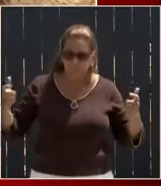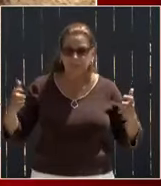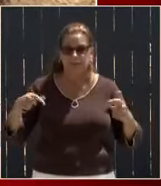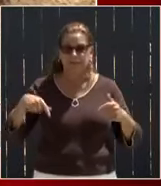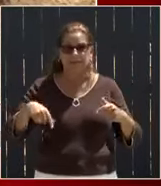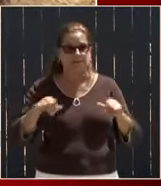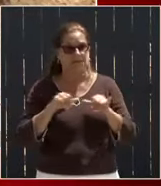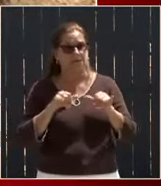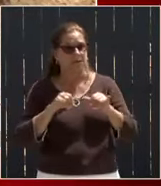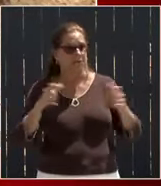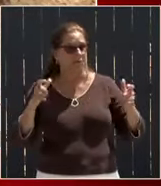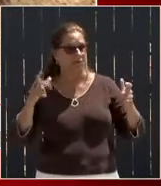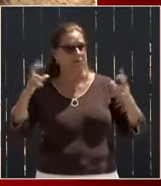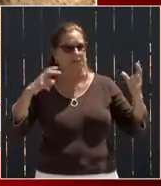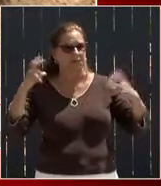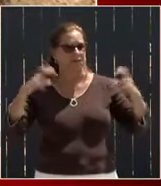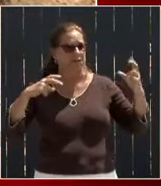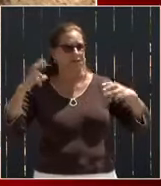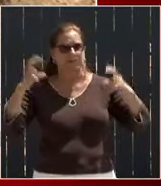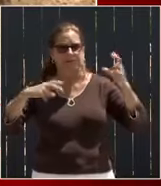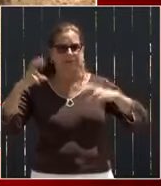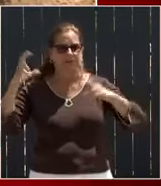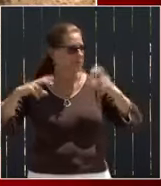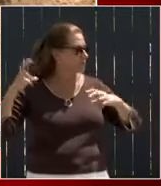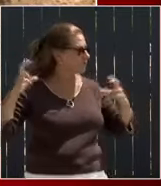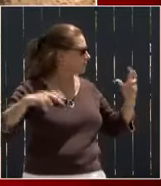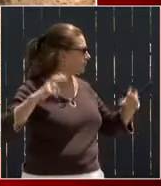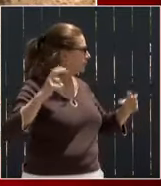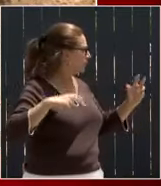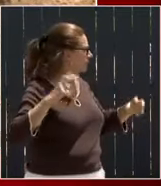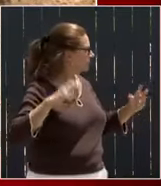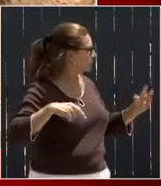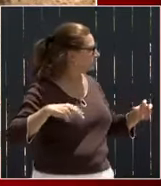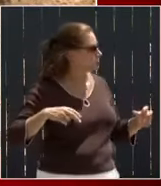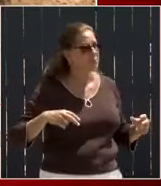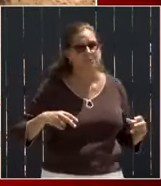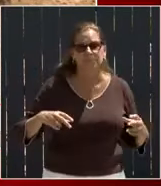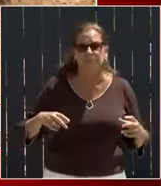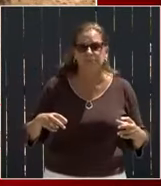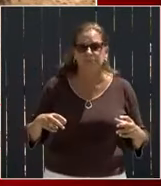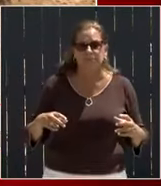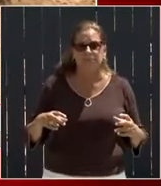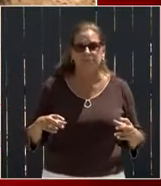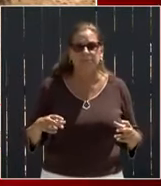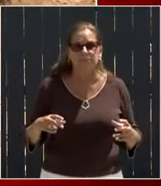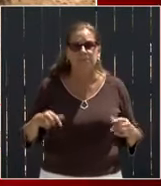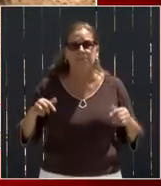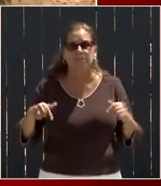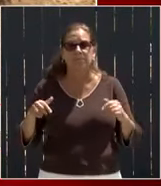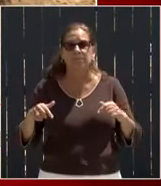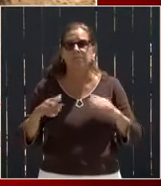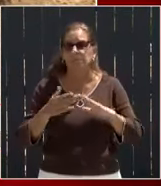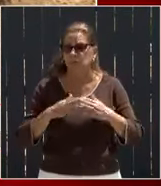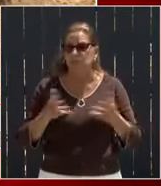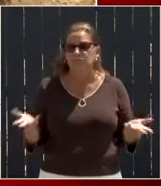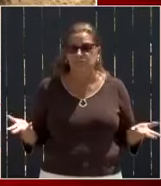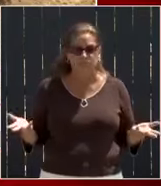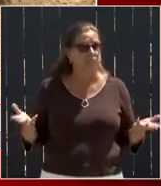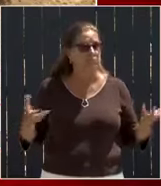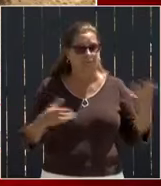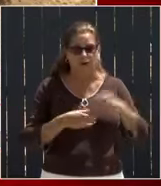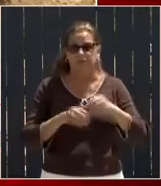other significant contributions that need to be made by the developers and the other partners and the community, of course. So I just wanted to say